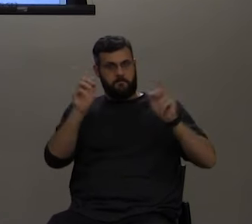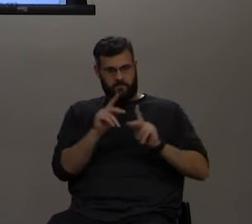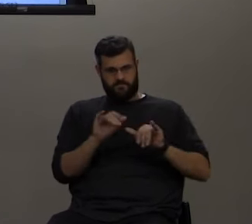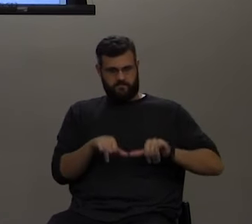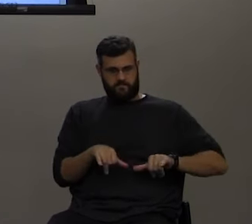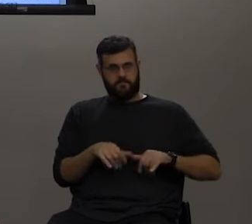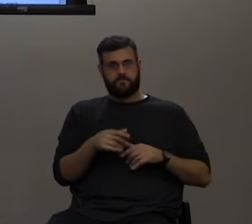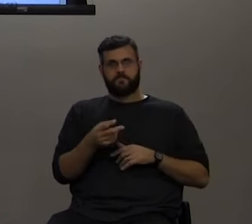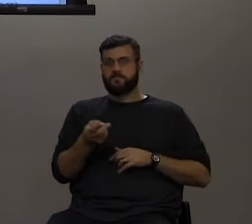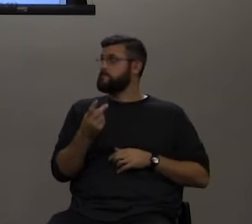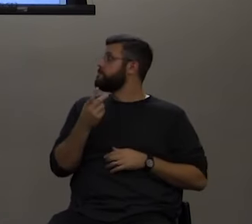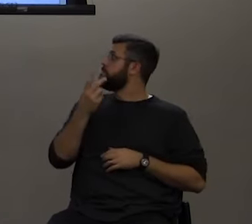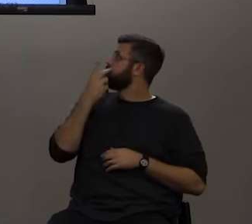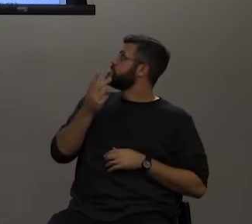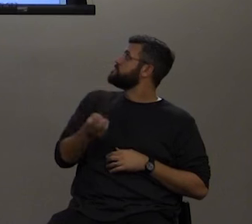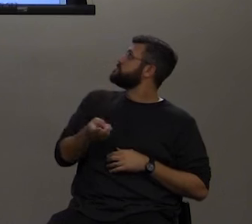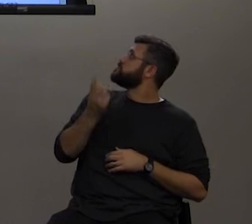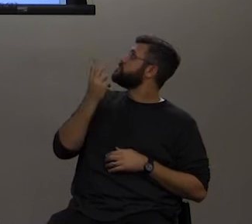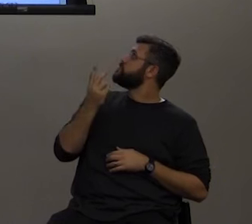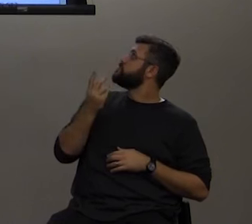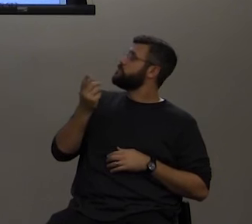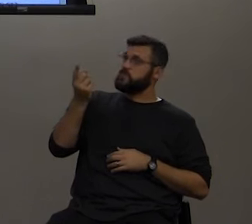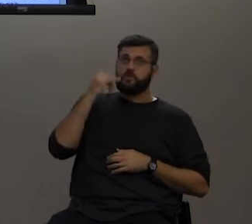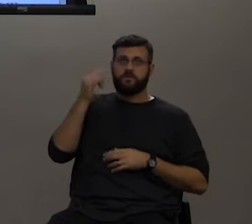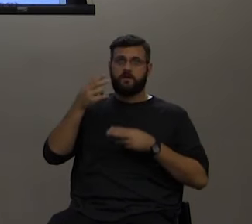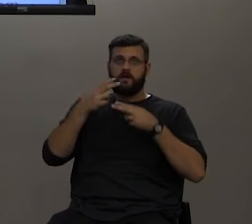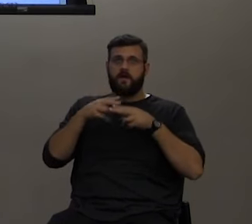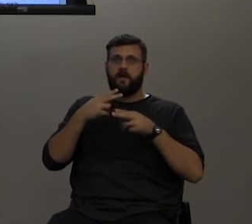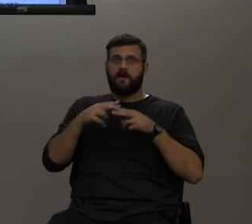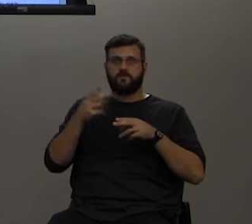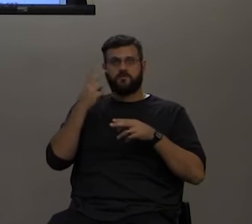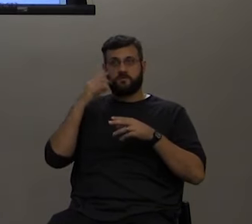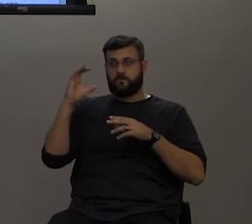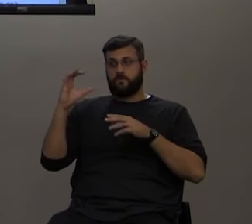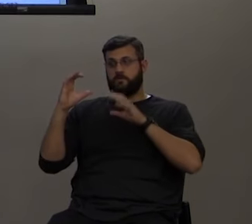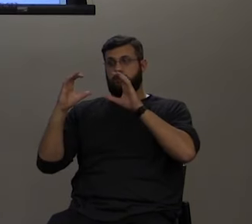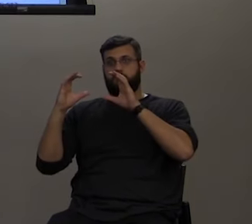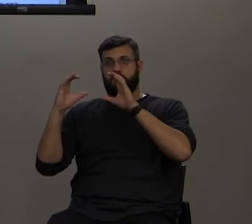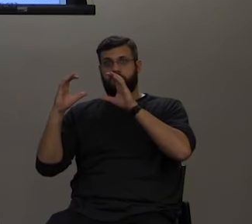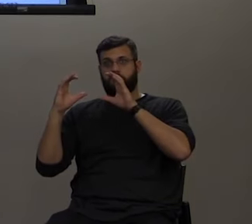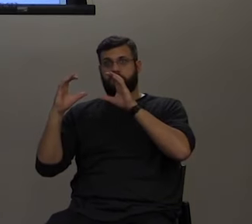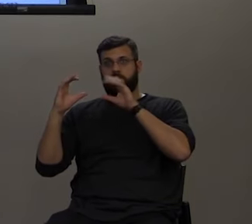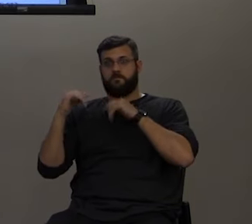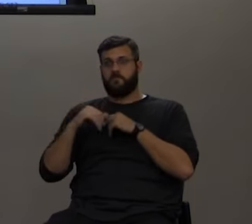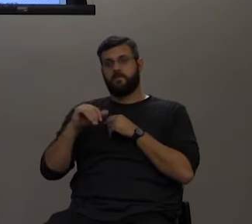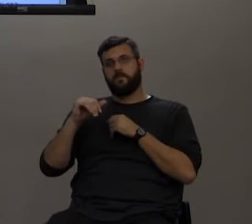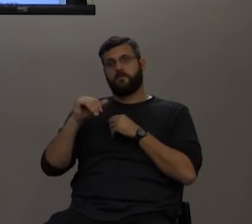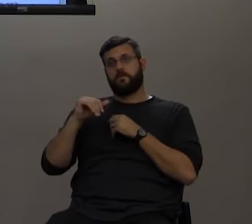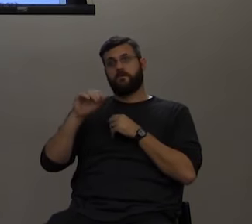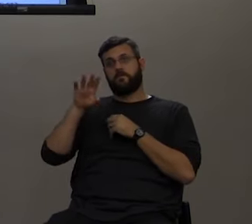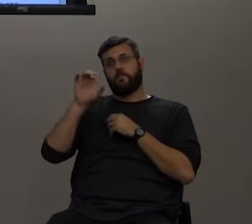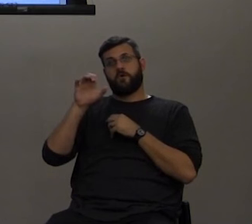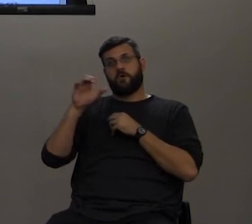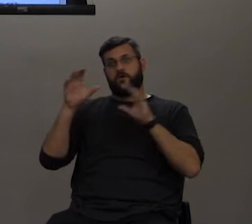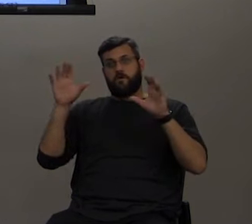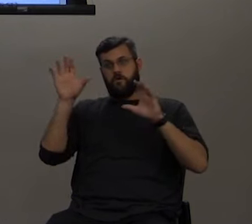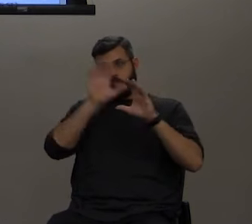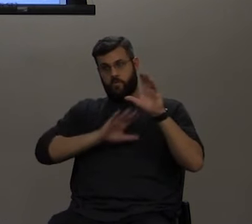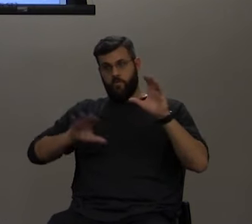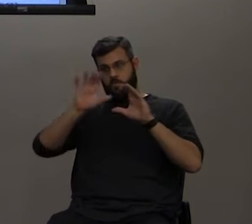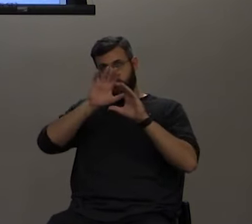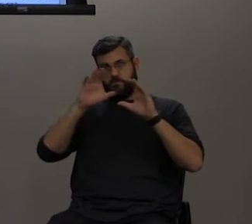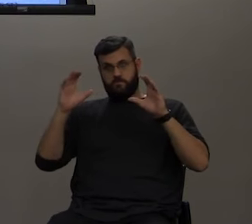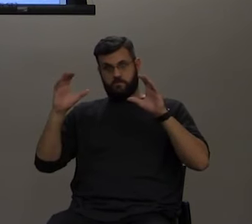The two eggs that you see up there, and I apologize if it's a little bit challenging to see, is we looked at Boyle County as a whole, but then we also looked